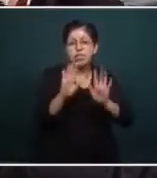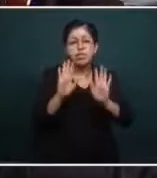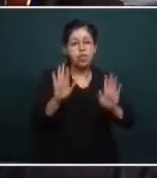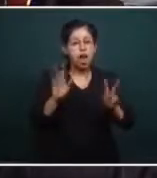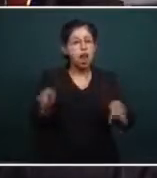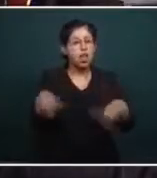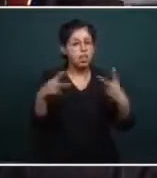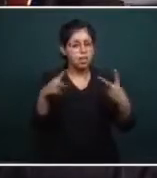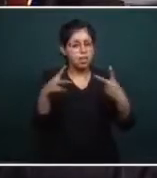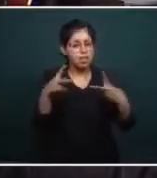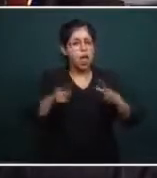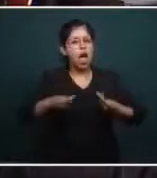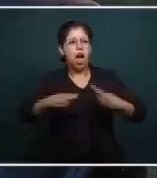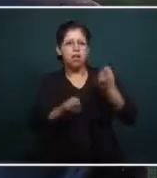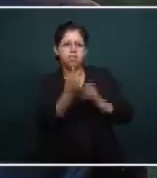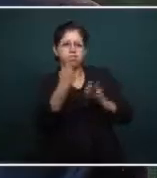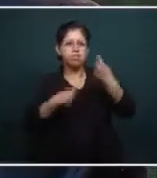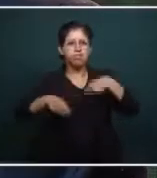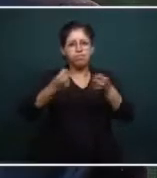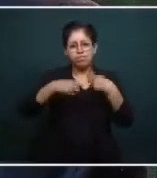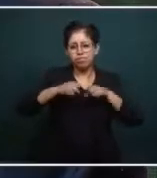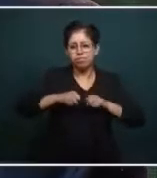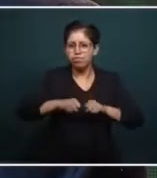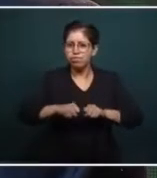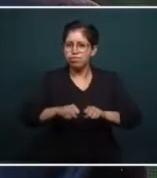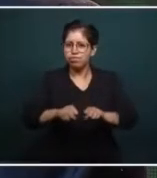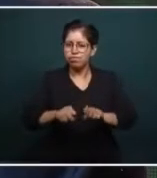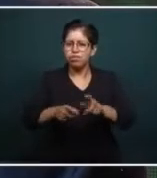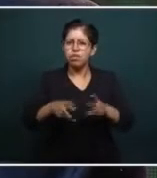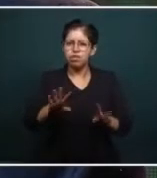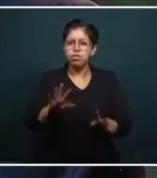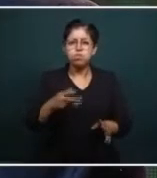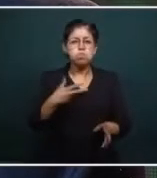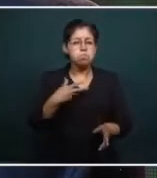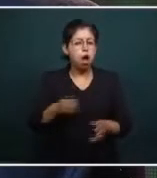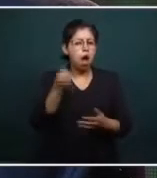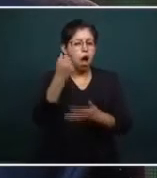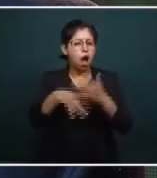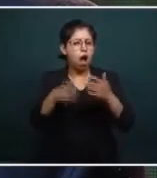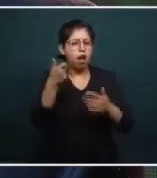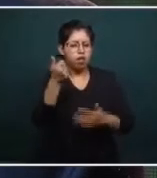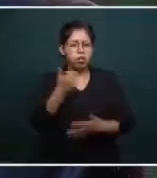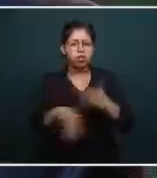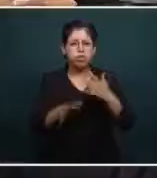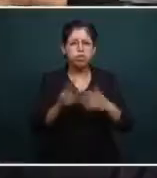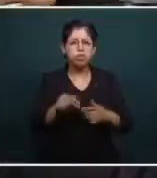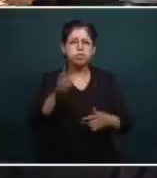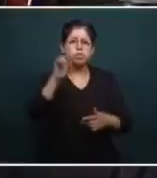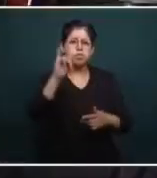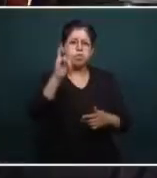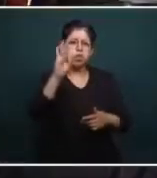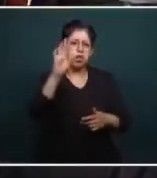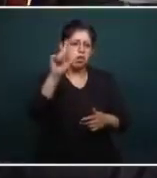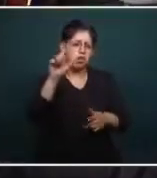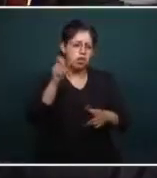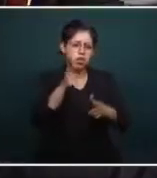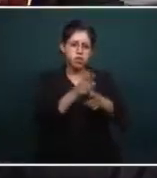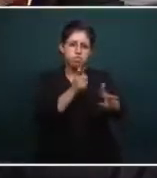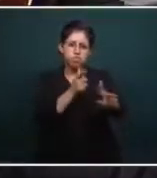identical. And they sell it in commercial stores, very cheap, economical,